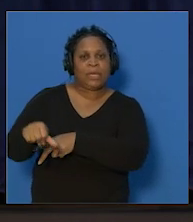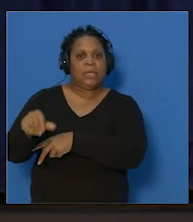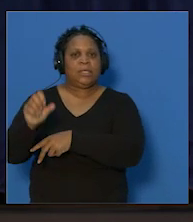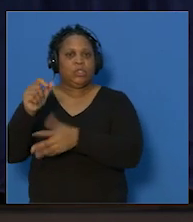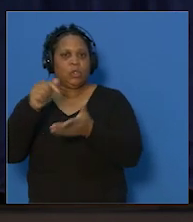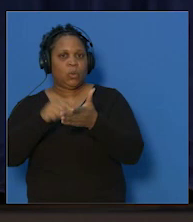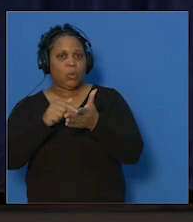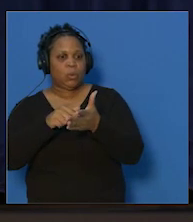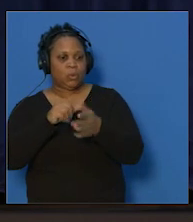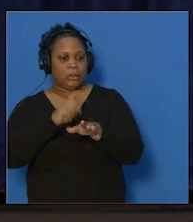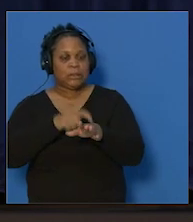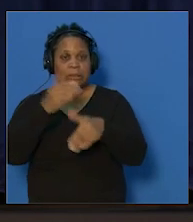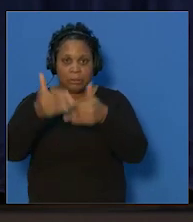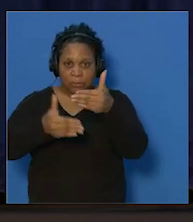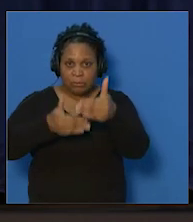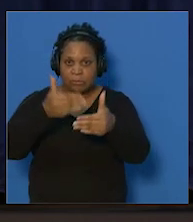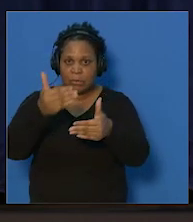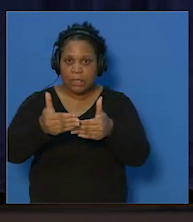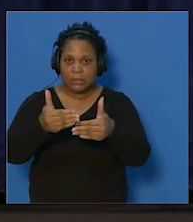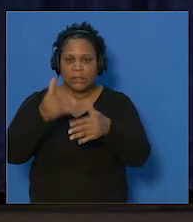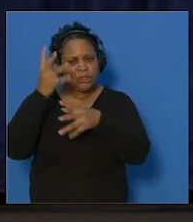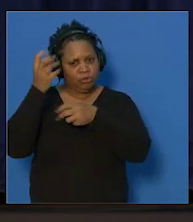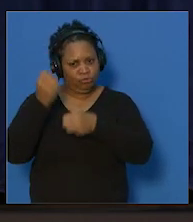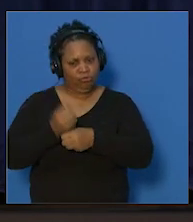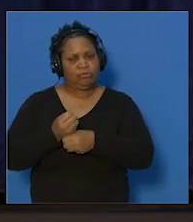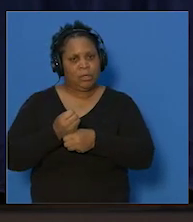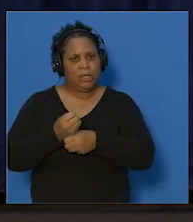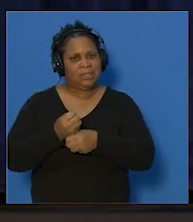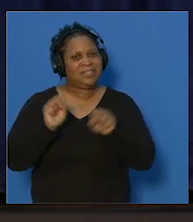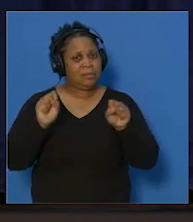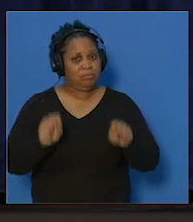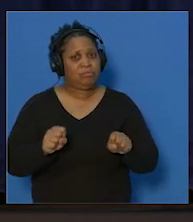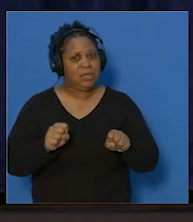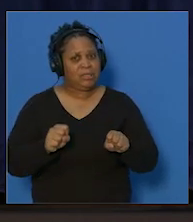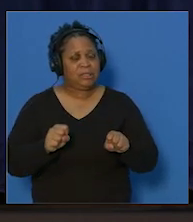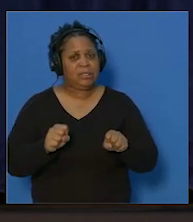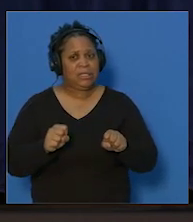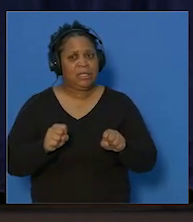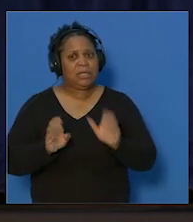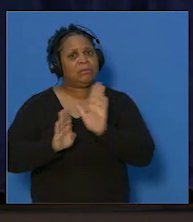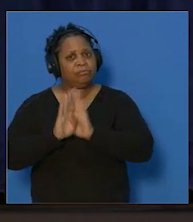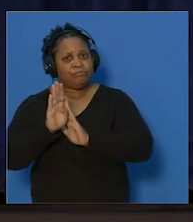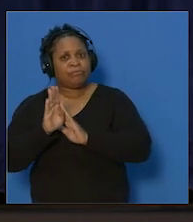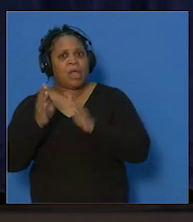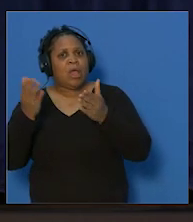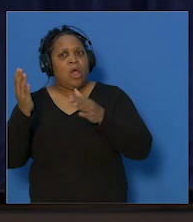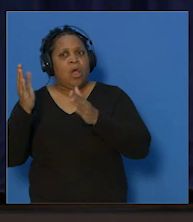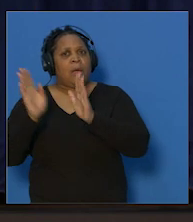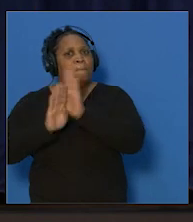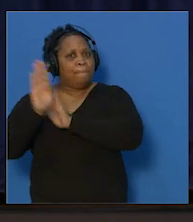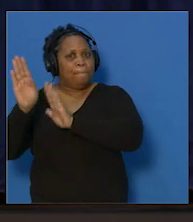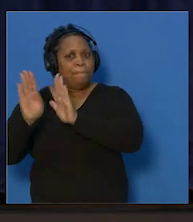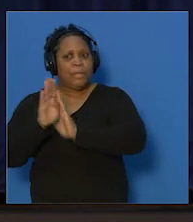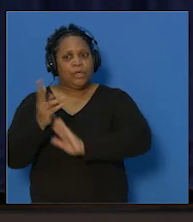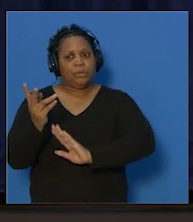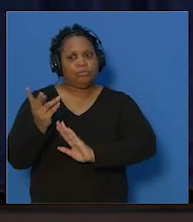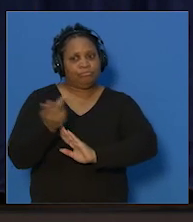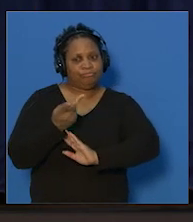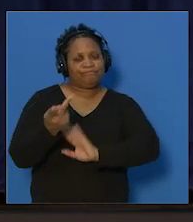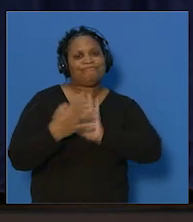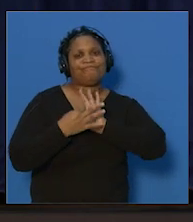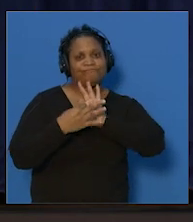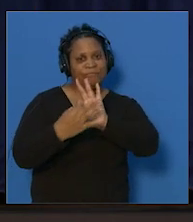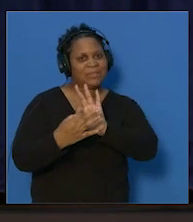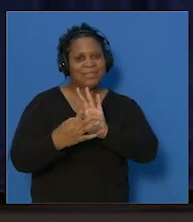in this particular process and in the trust of which is possibly engendering and allowing us to possibly build between the two of us, which is far